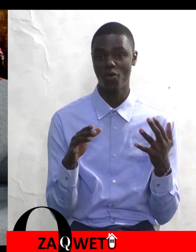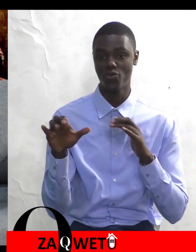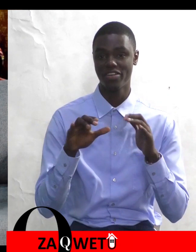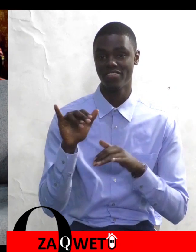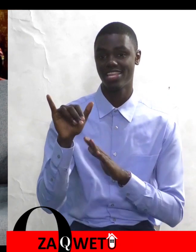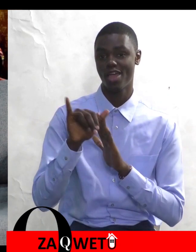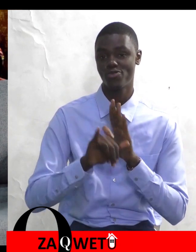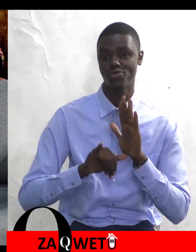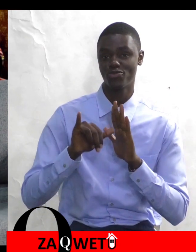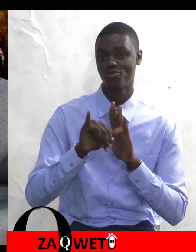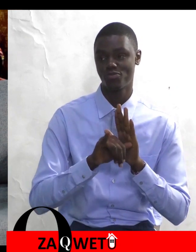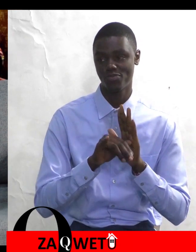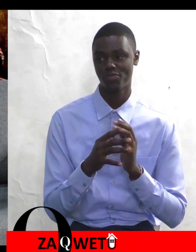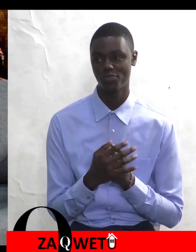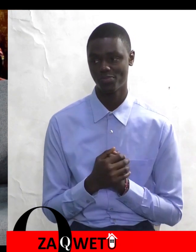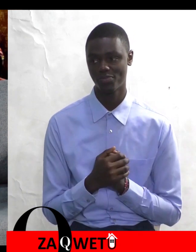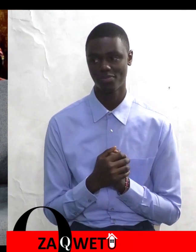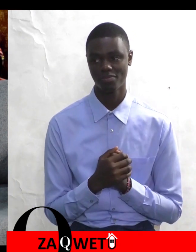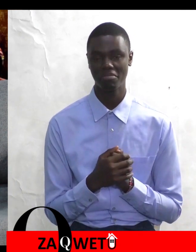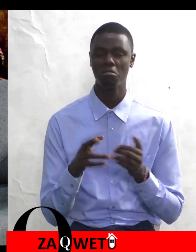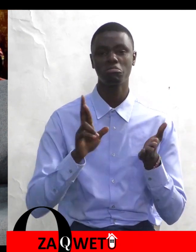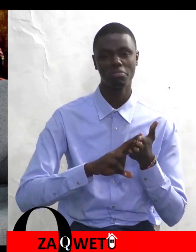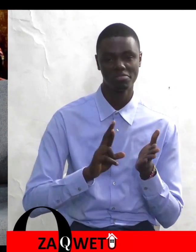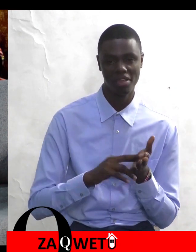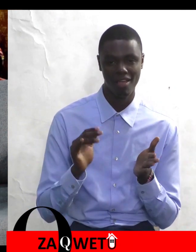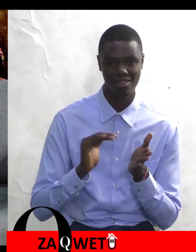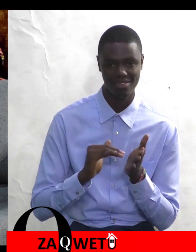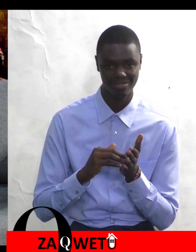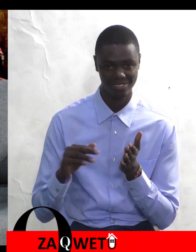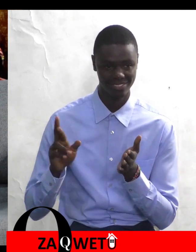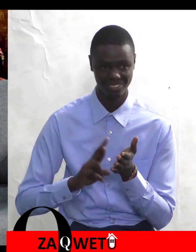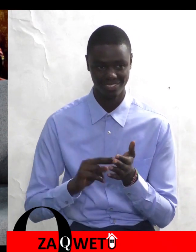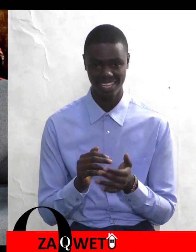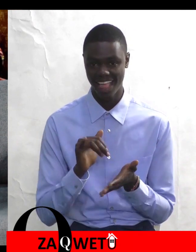I love the introduction, how you do it on your YouTube. Yeah. The way